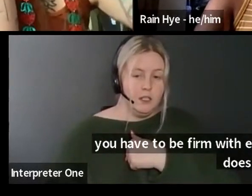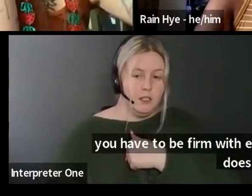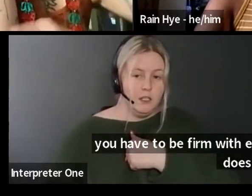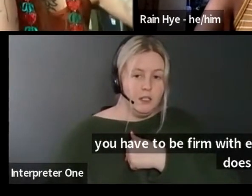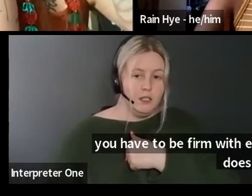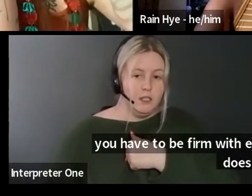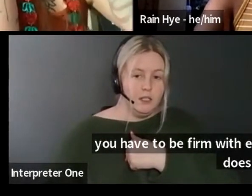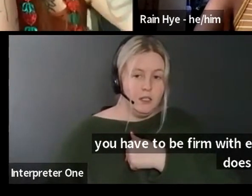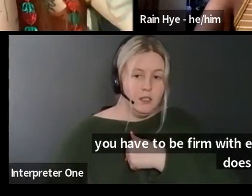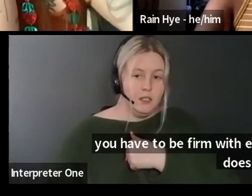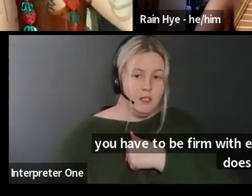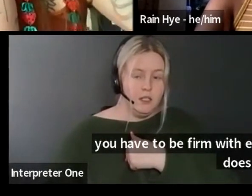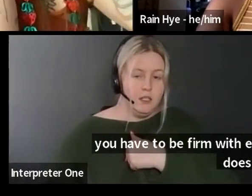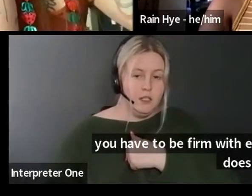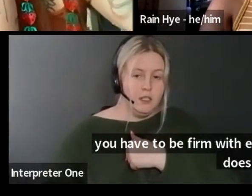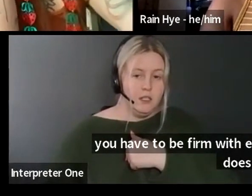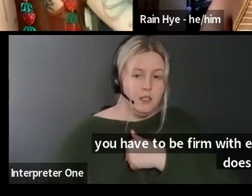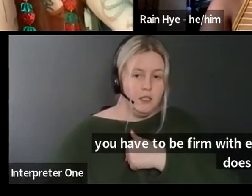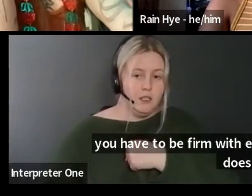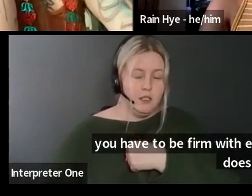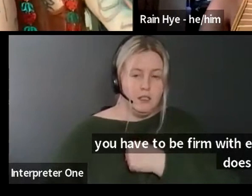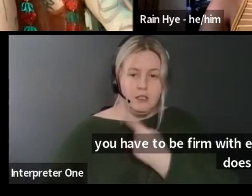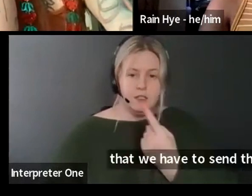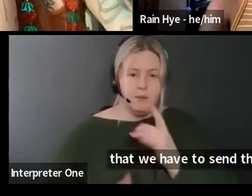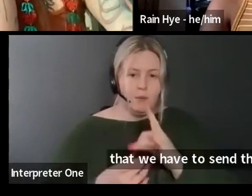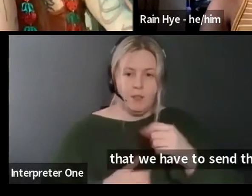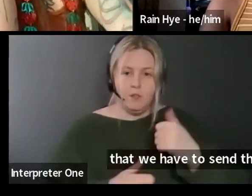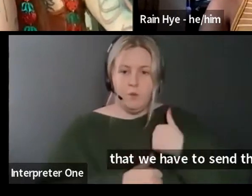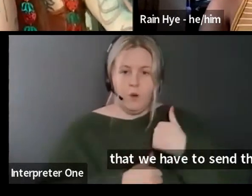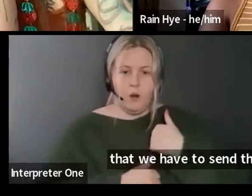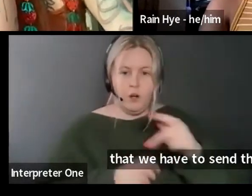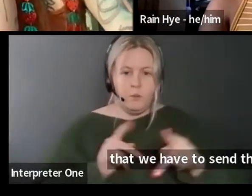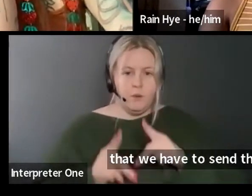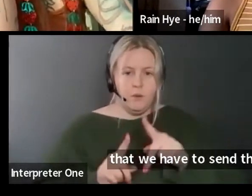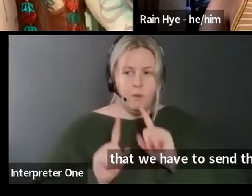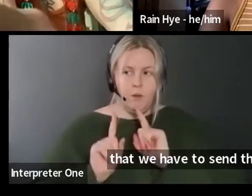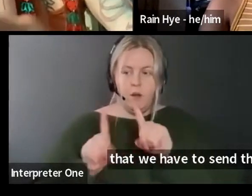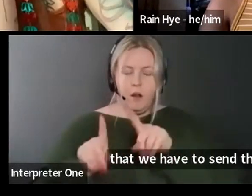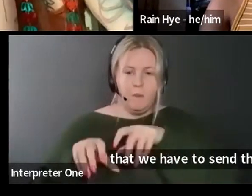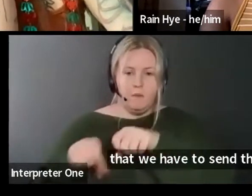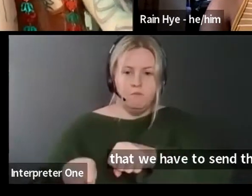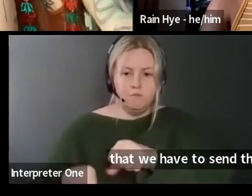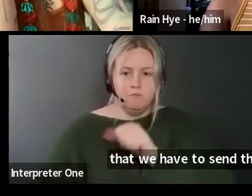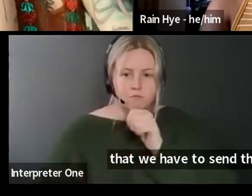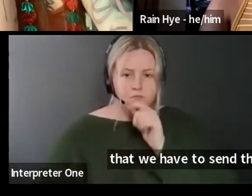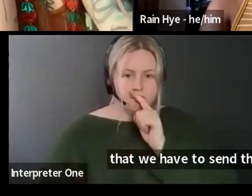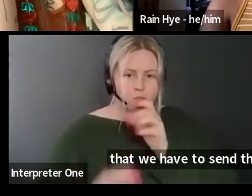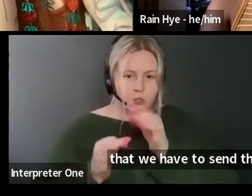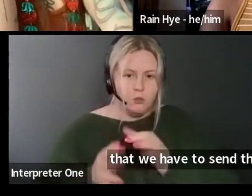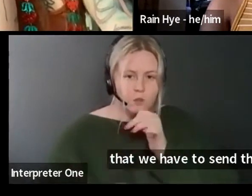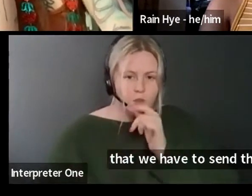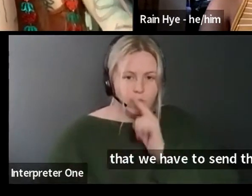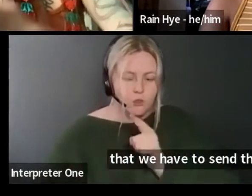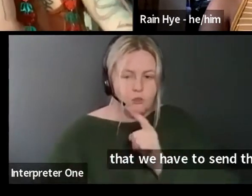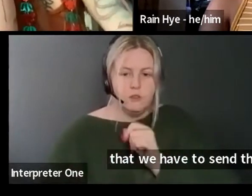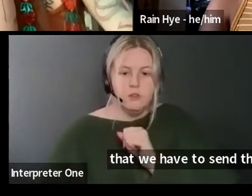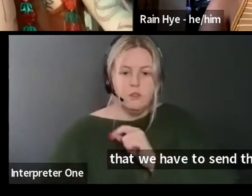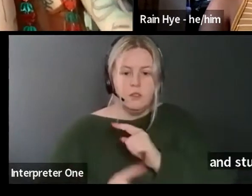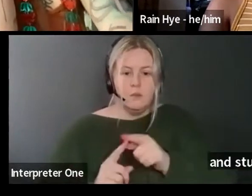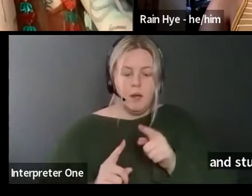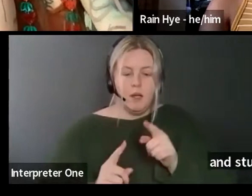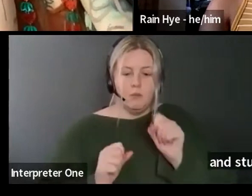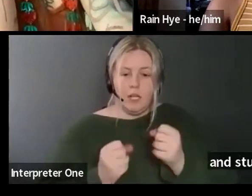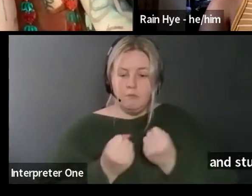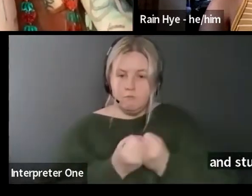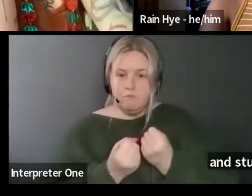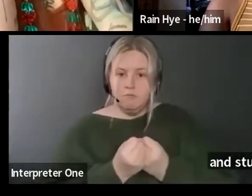armed boots and stuff like that. We can hopefully be able to hold each other accountable. But